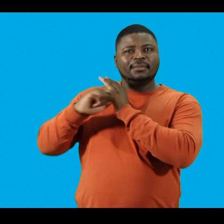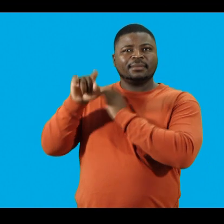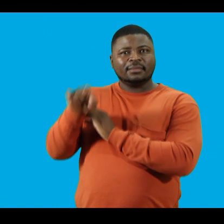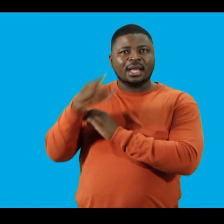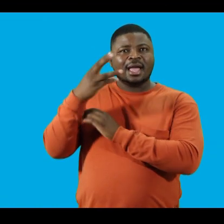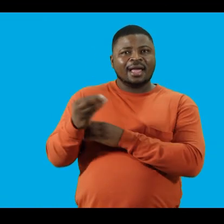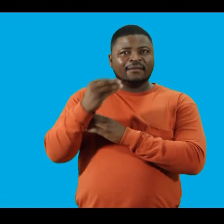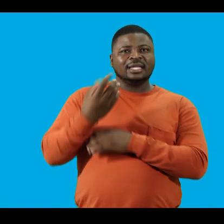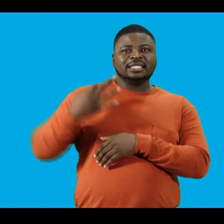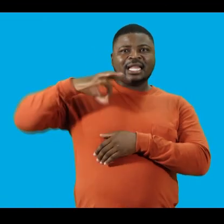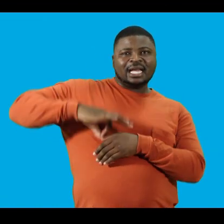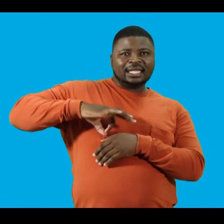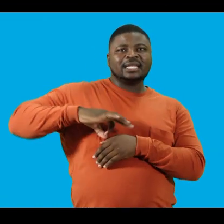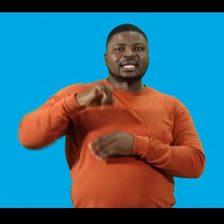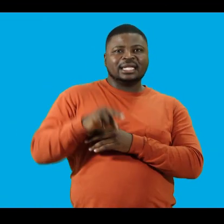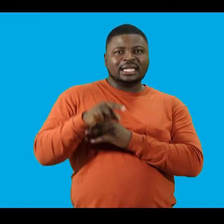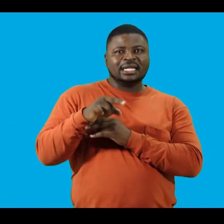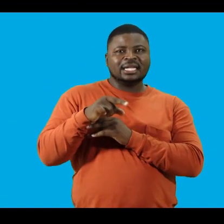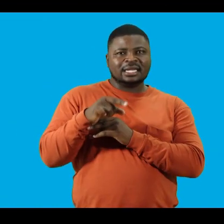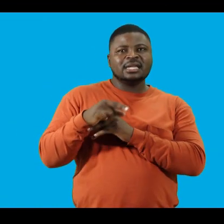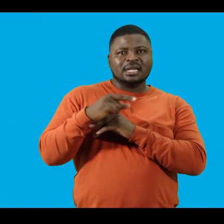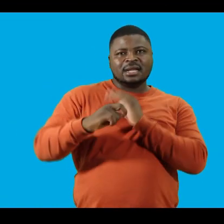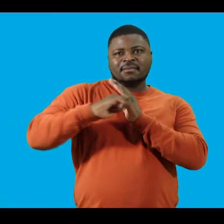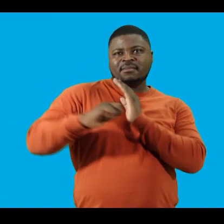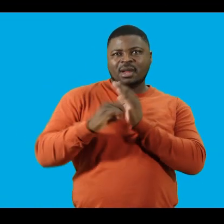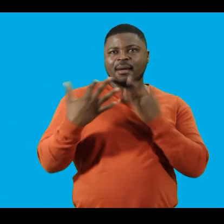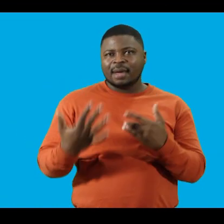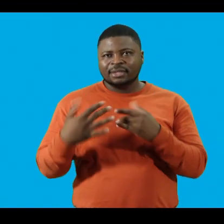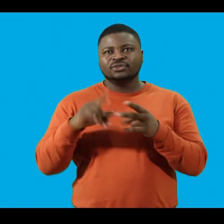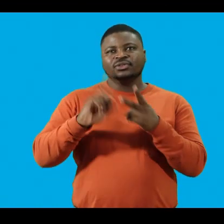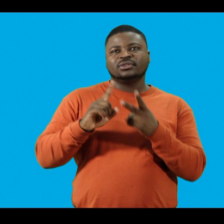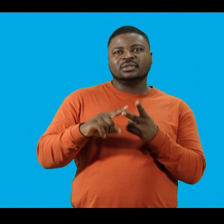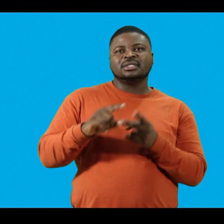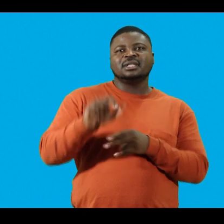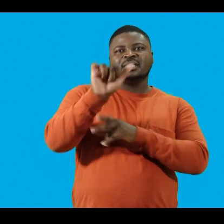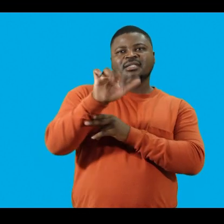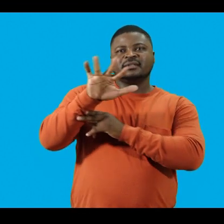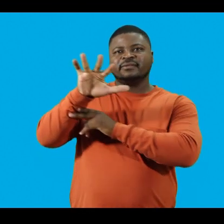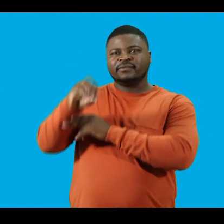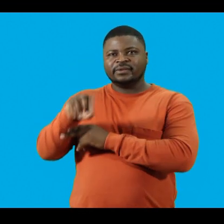advance of 650. Then her income tax,